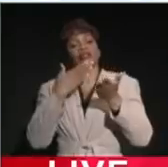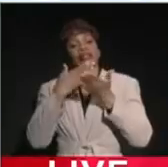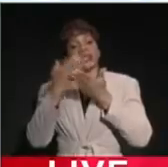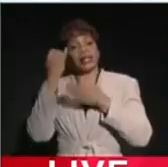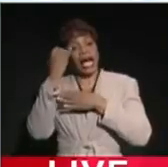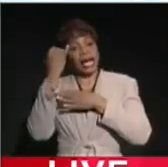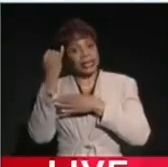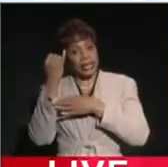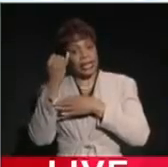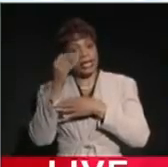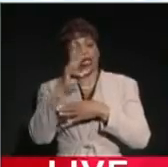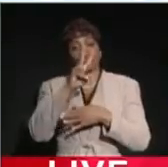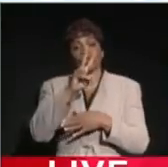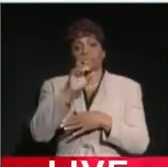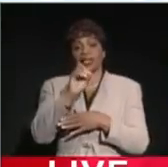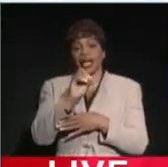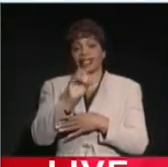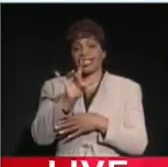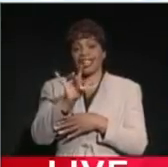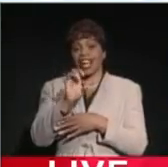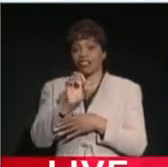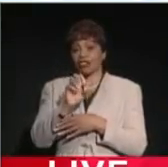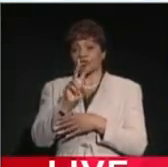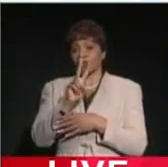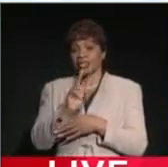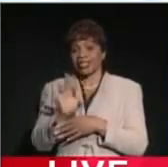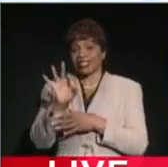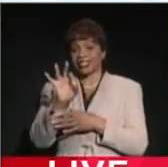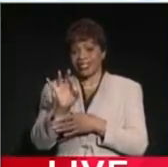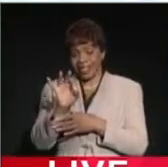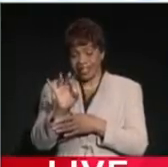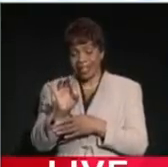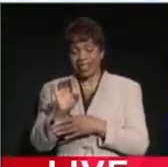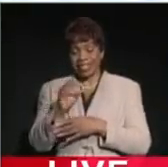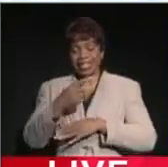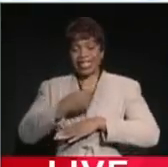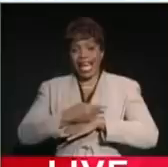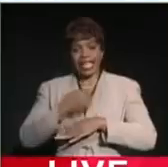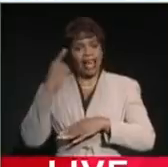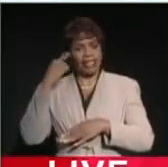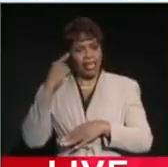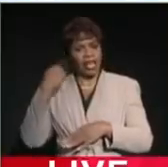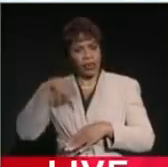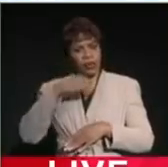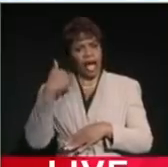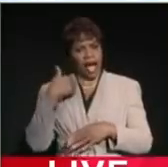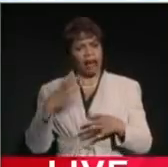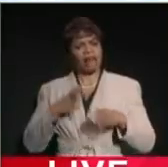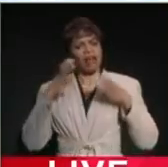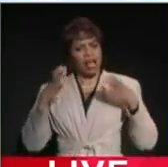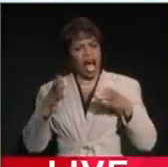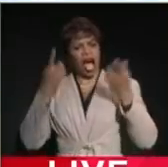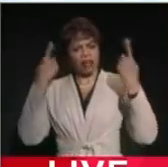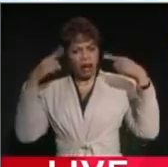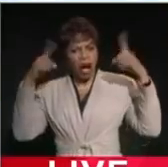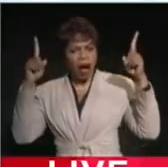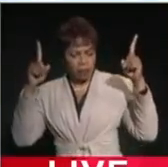way. 2,829 days, we could have had an audit, I think, accomplished by now.